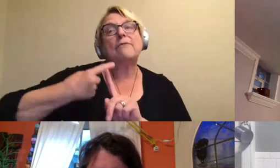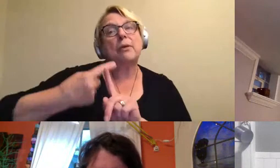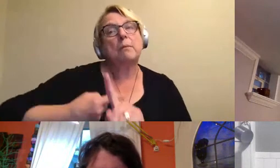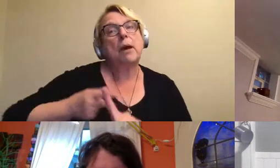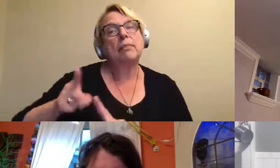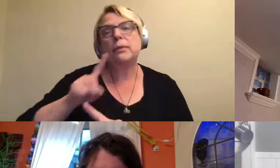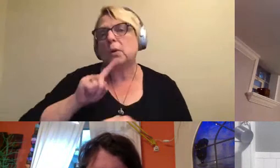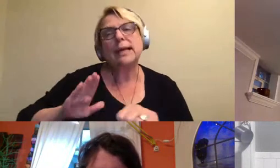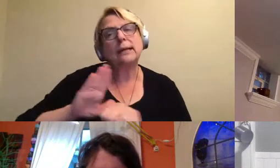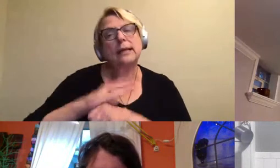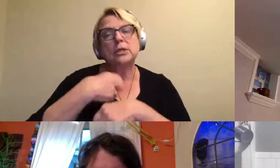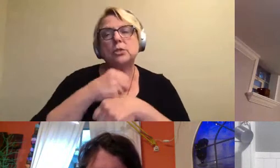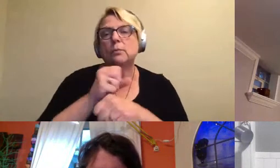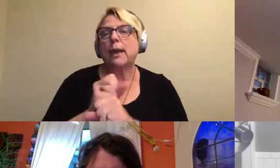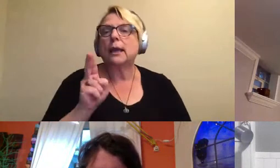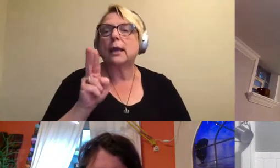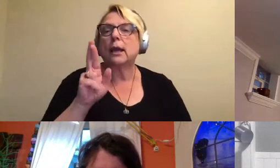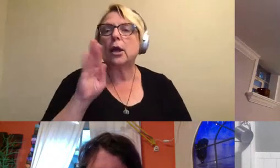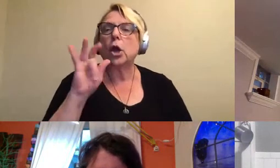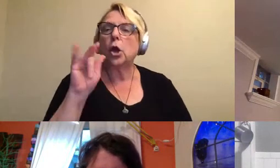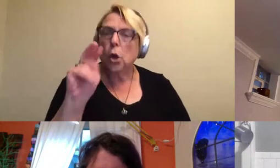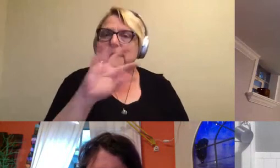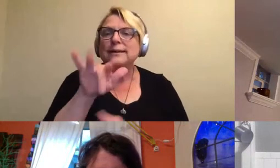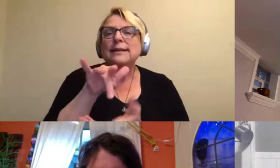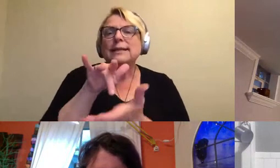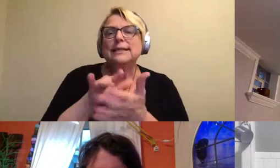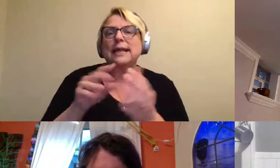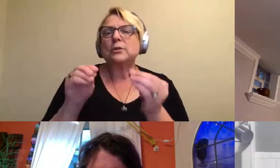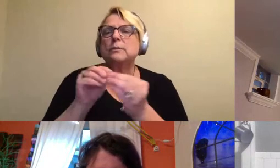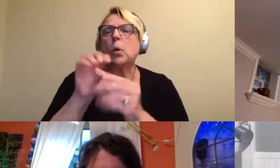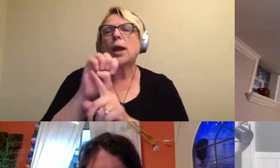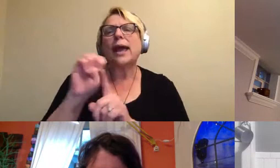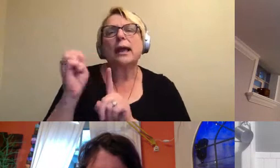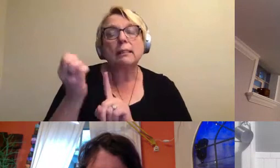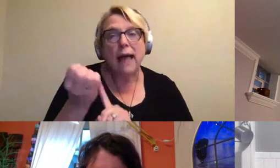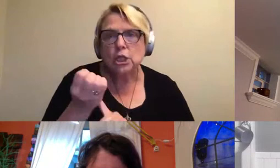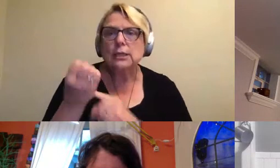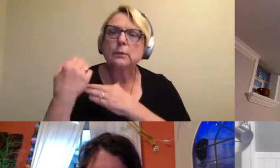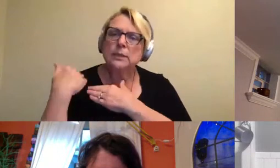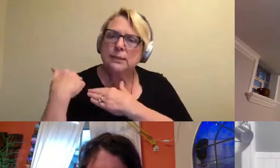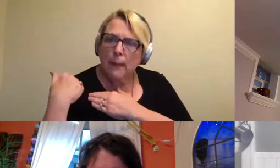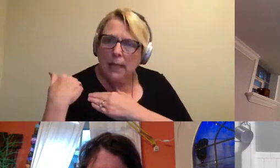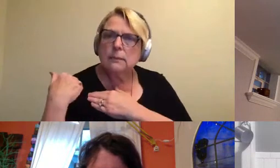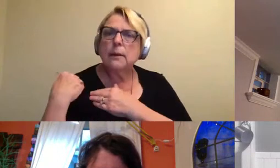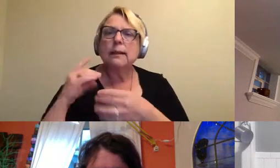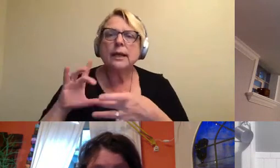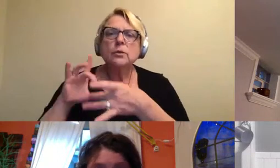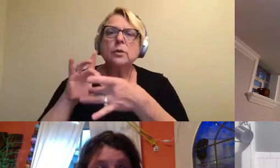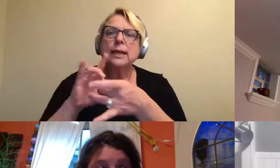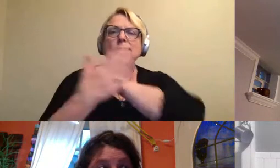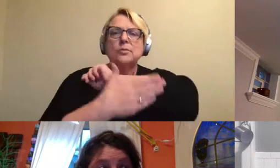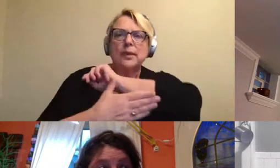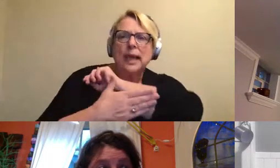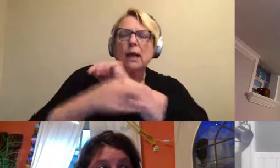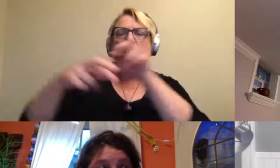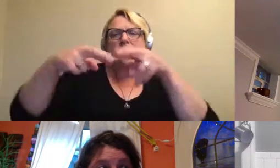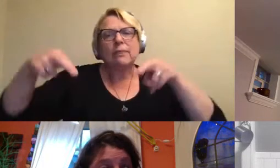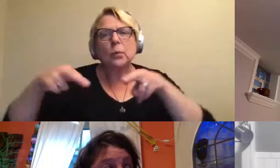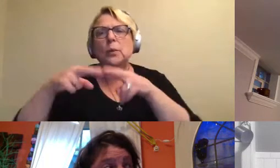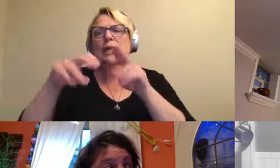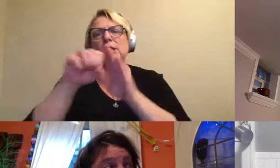dedication to making urban centers more ecologically responsible and connect to our county and our region and our state